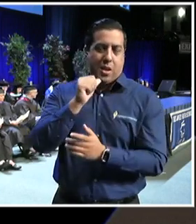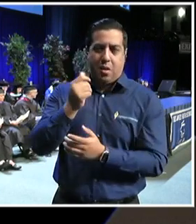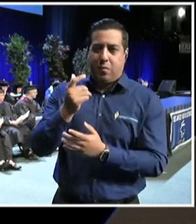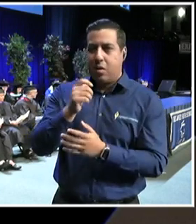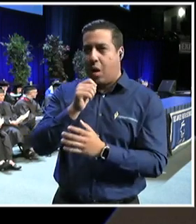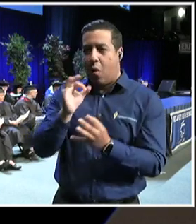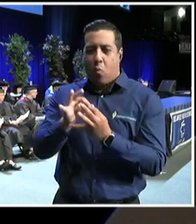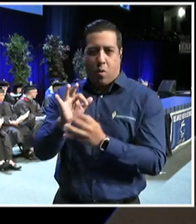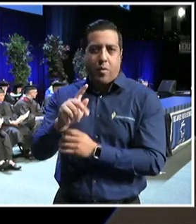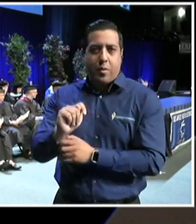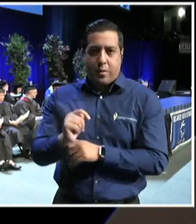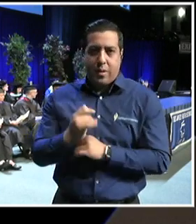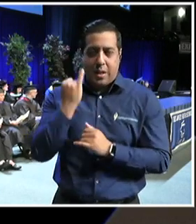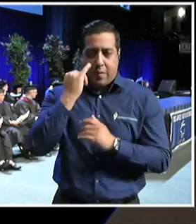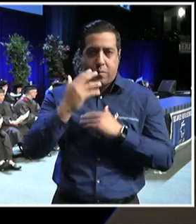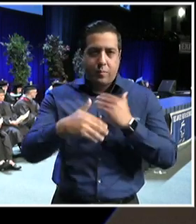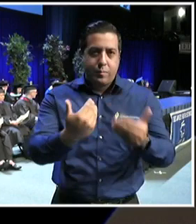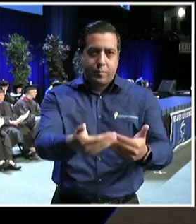forth.